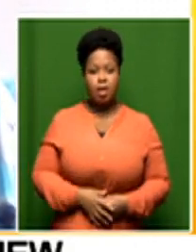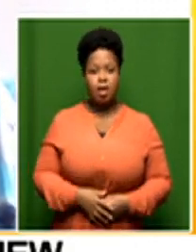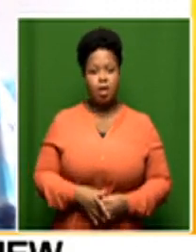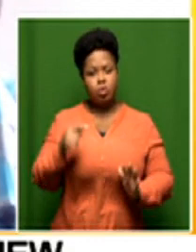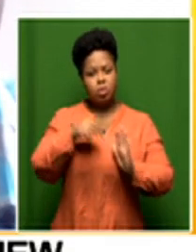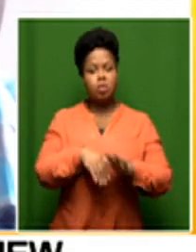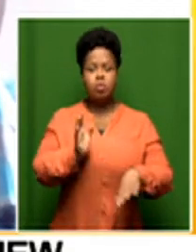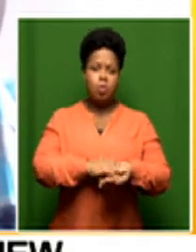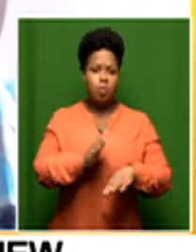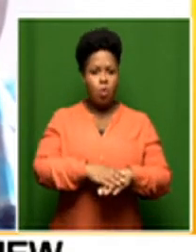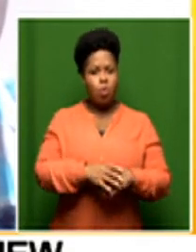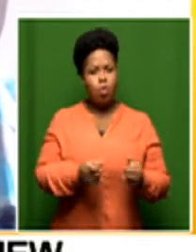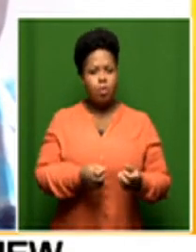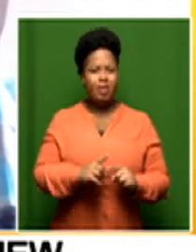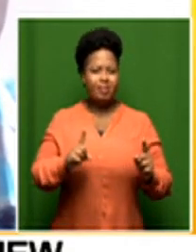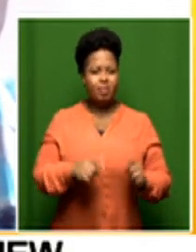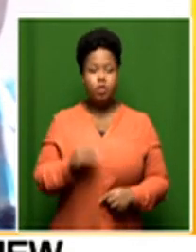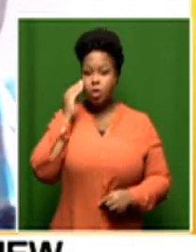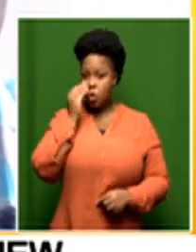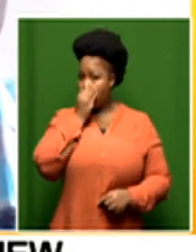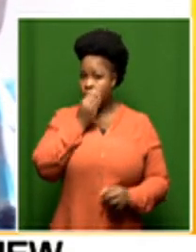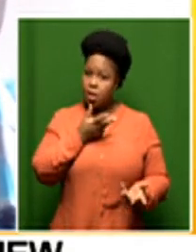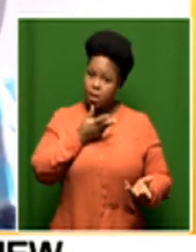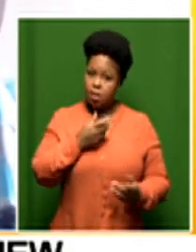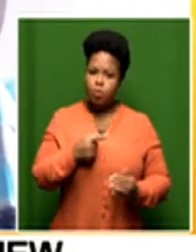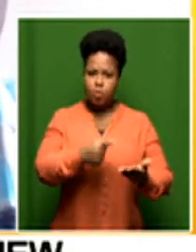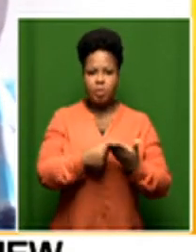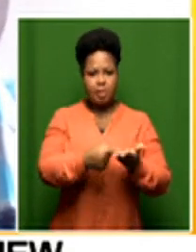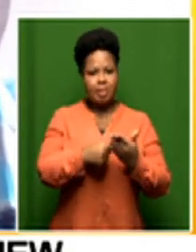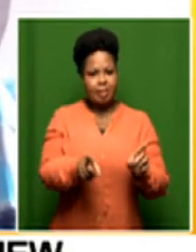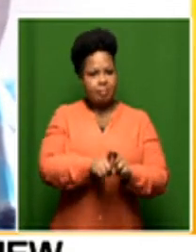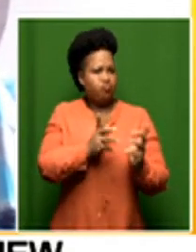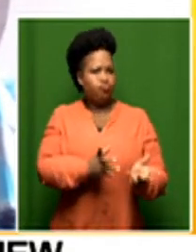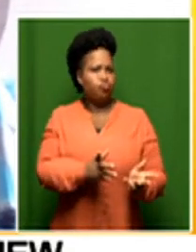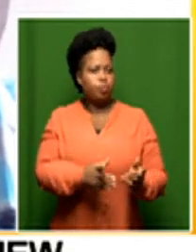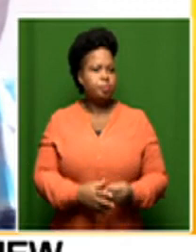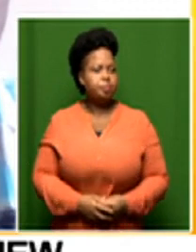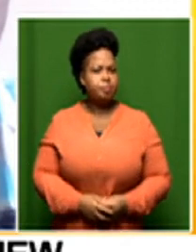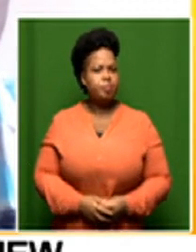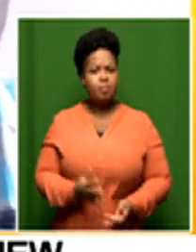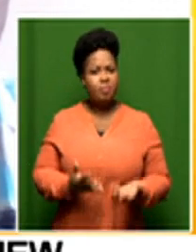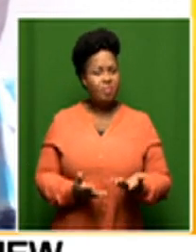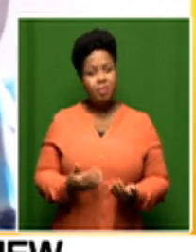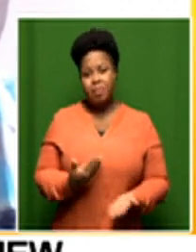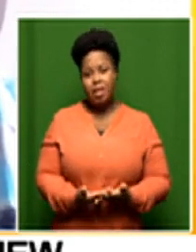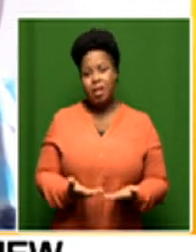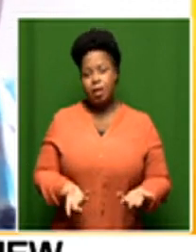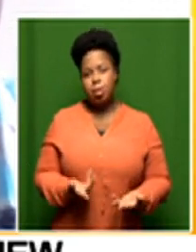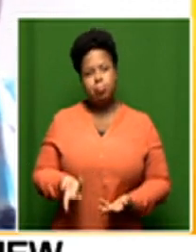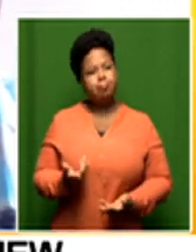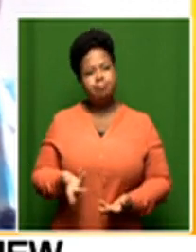to it, and also I think for the Khoisan, you know, a conversation like this could very much so speak